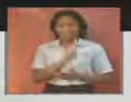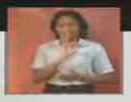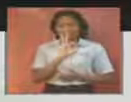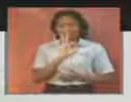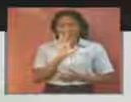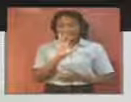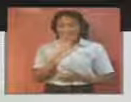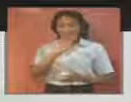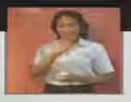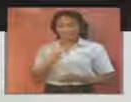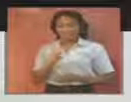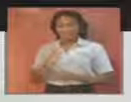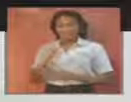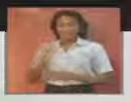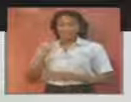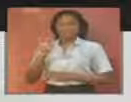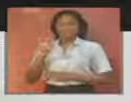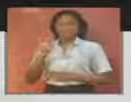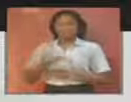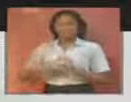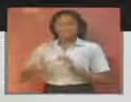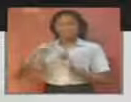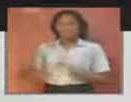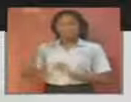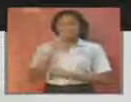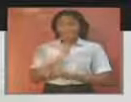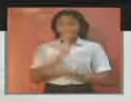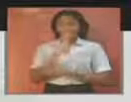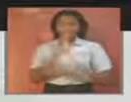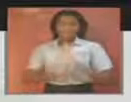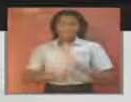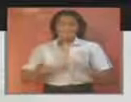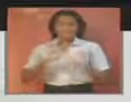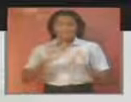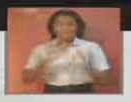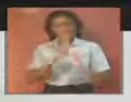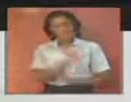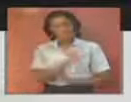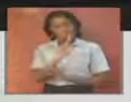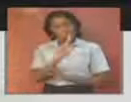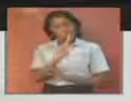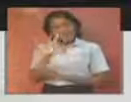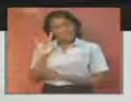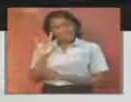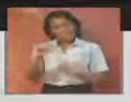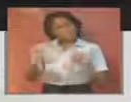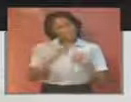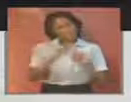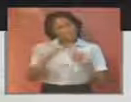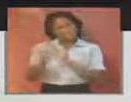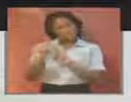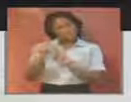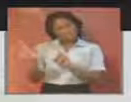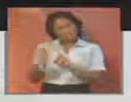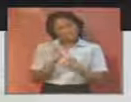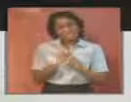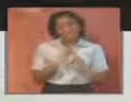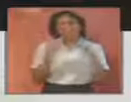198,200. Reported in the last 24 hours, we would have had 218 new positives, taking our total